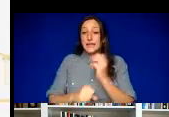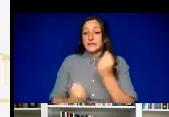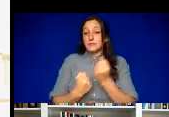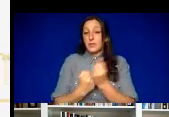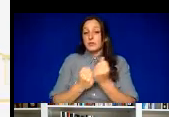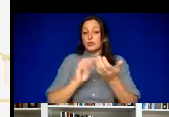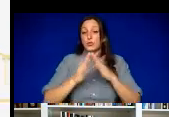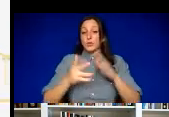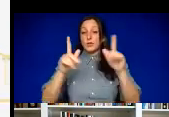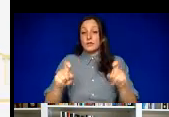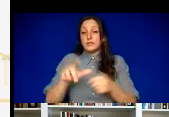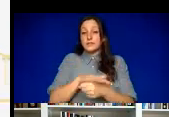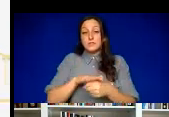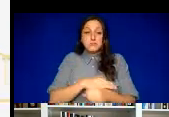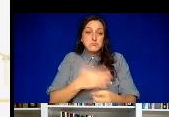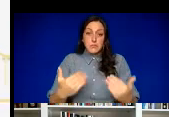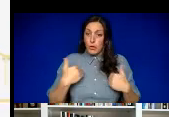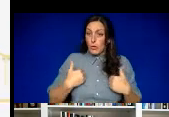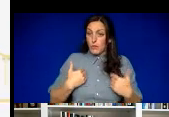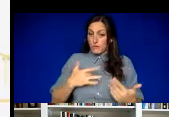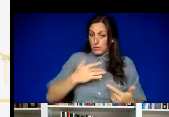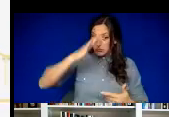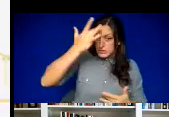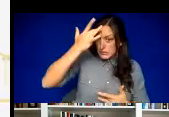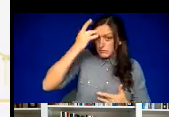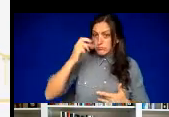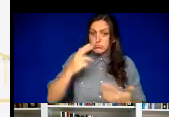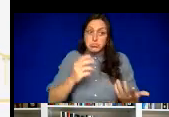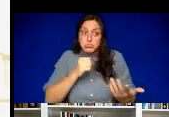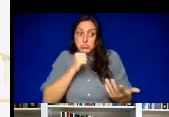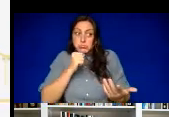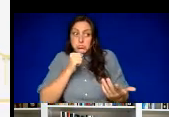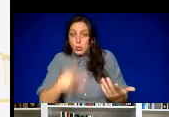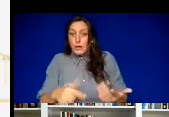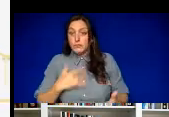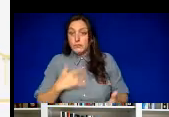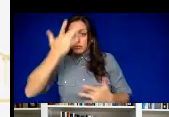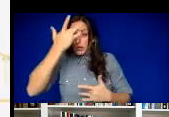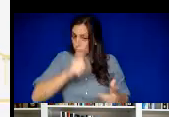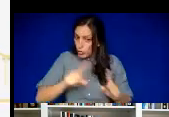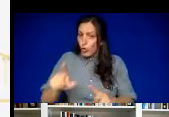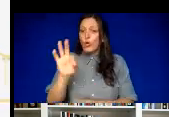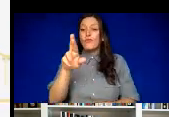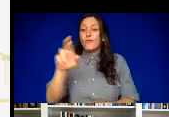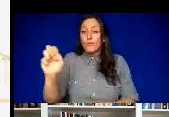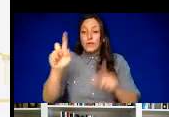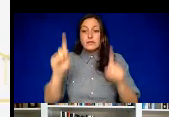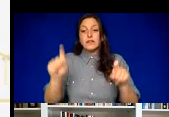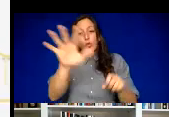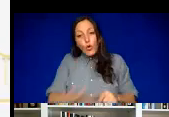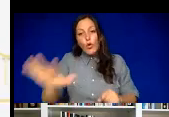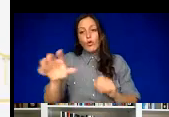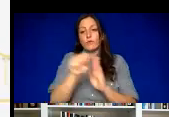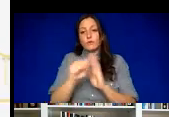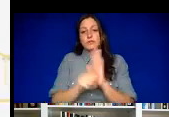where people who are symptomatic or asymptomatic can go get a free test. They are located throughout the state of Colorado. They